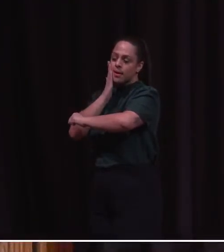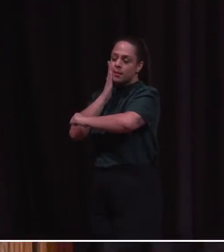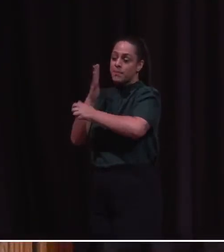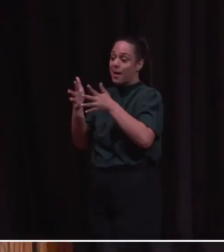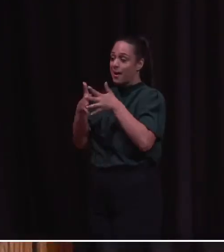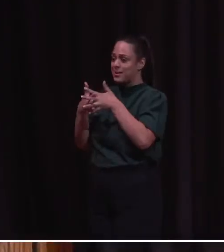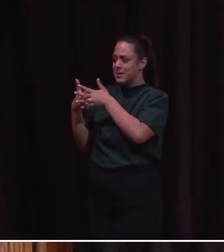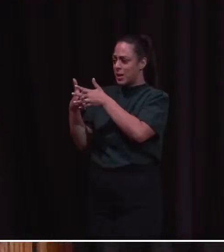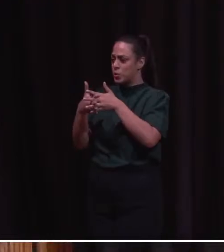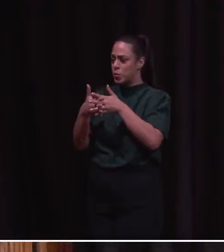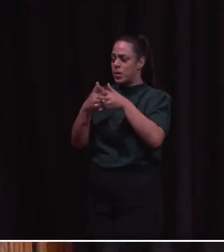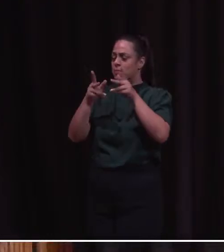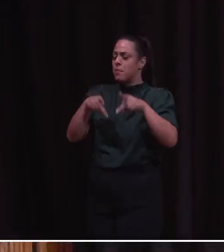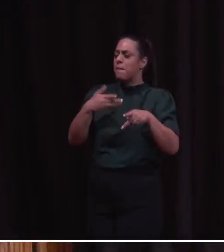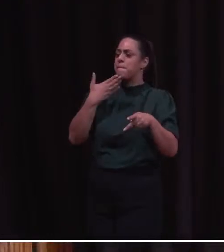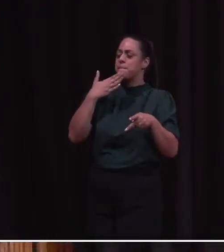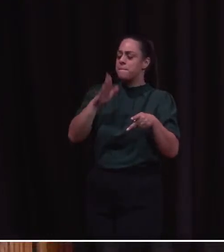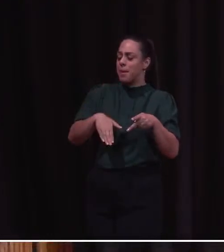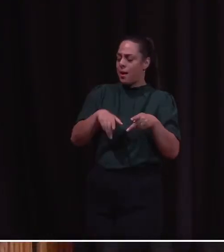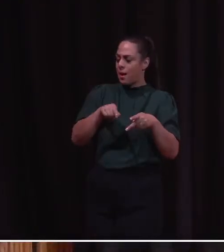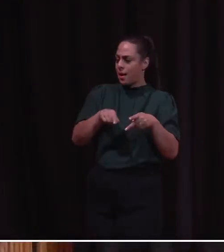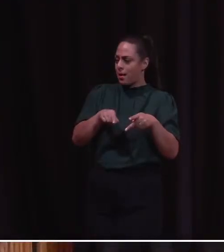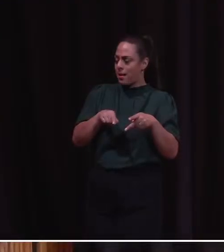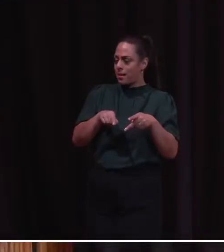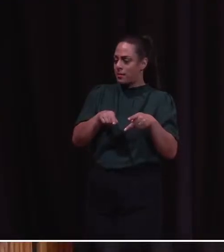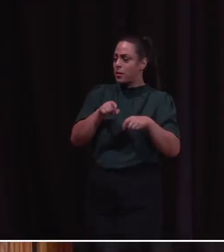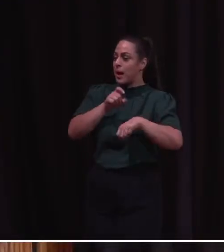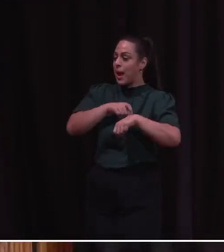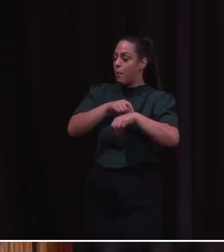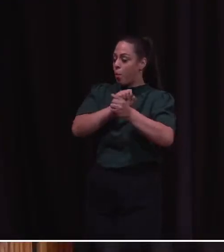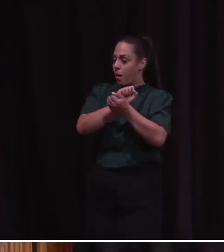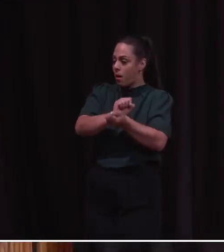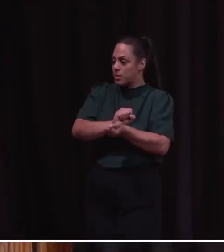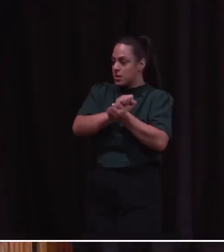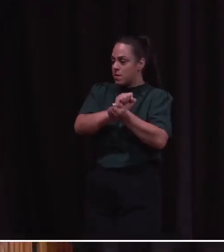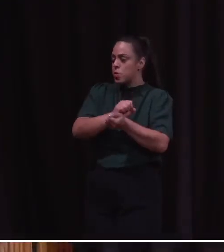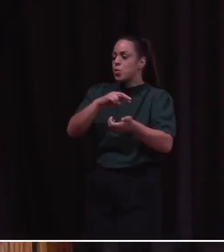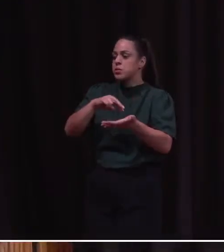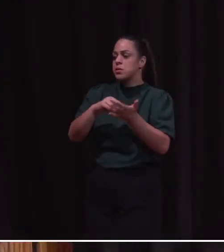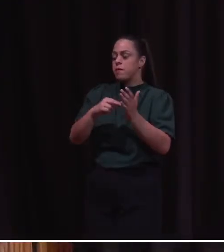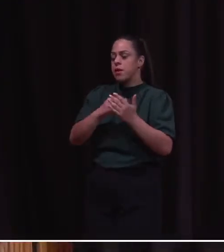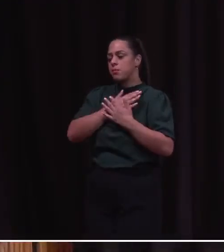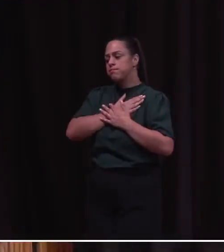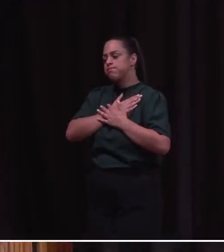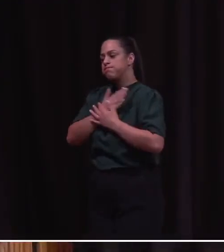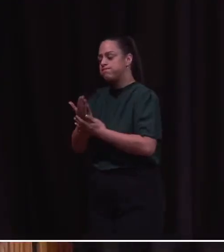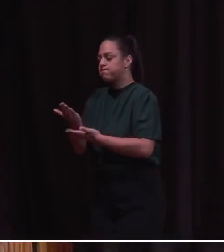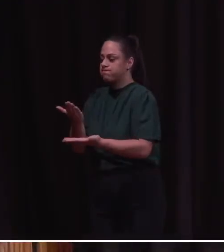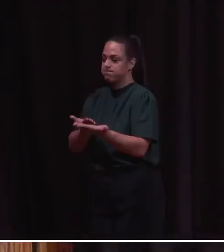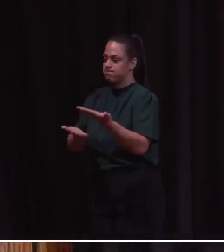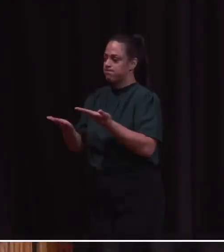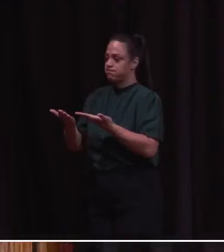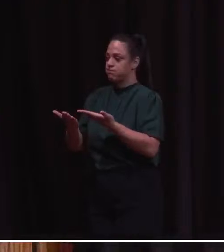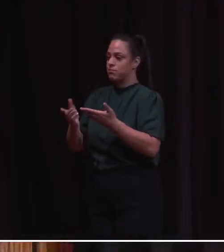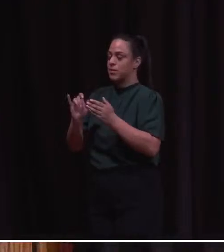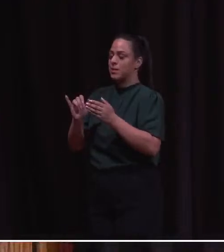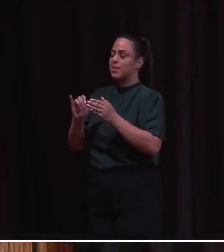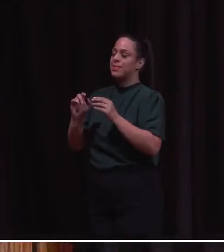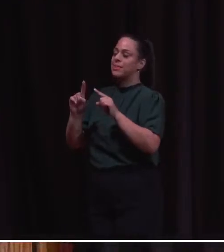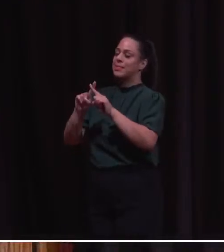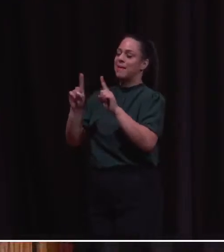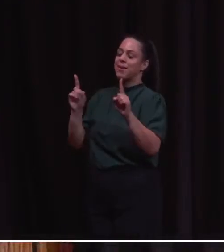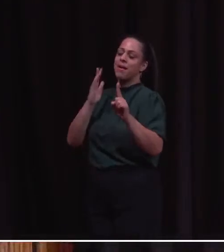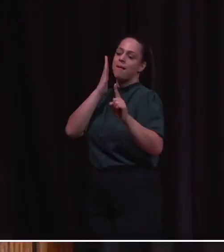not involuntary servitude, but rather the narrative of racial differences we created to